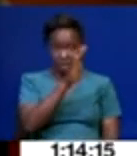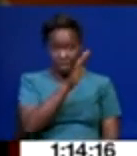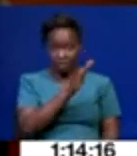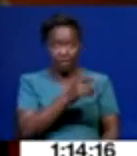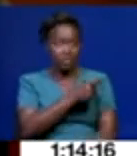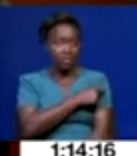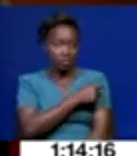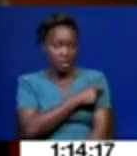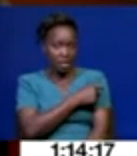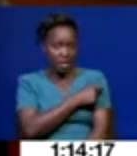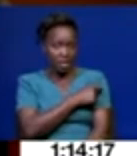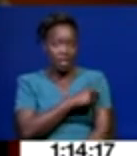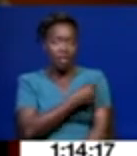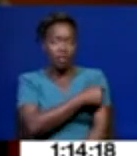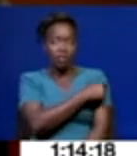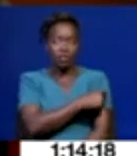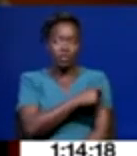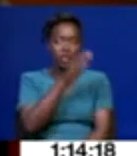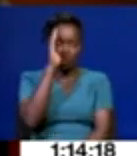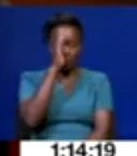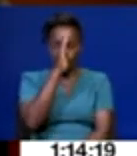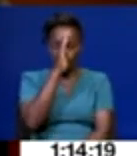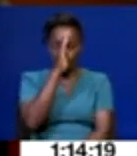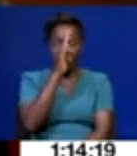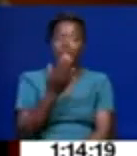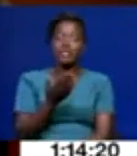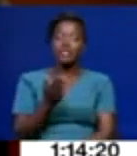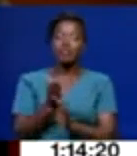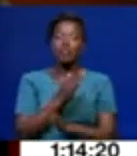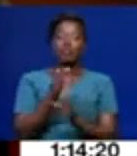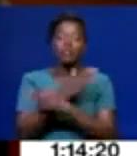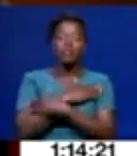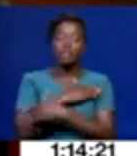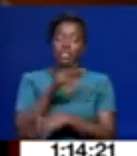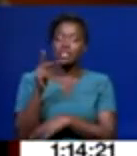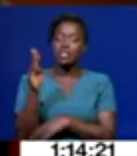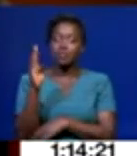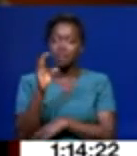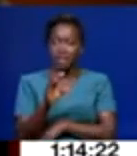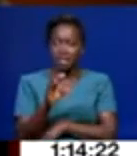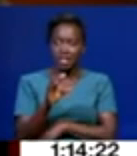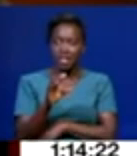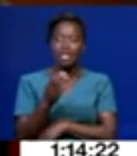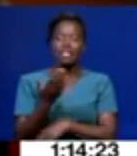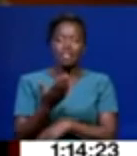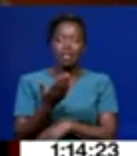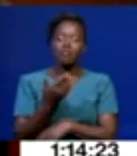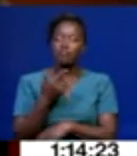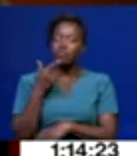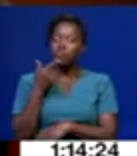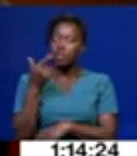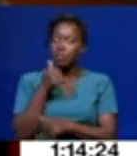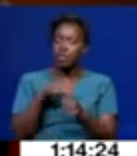undergoing treatment at a hospital in Bungoma. Nyongesa's former colleagues at the Kenya Broadcasting Corporation have eulogized him as